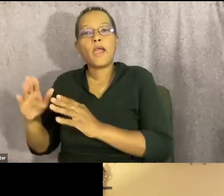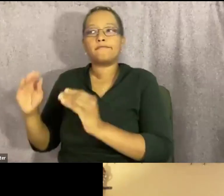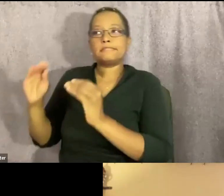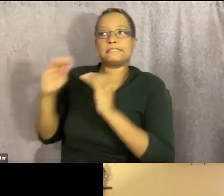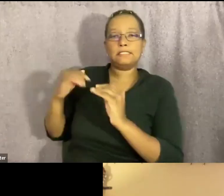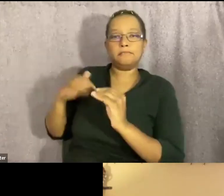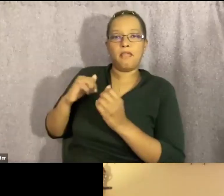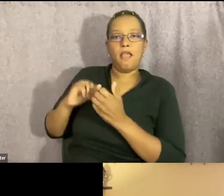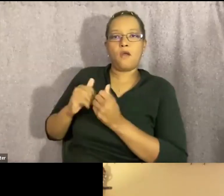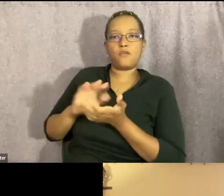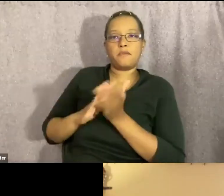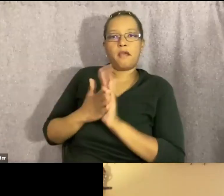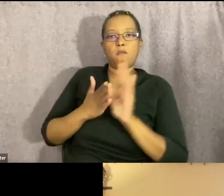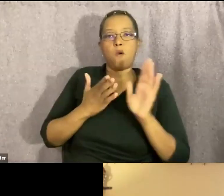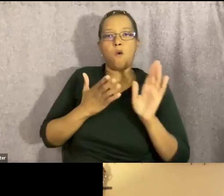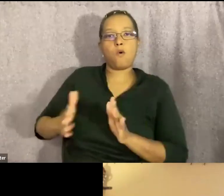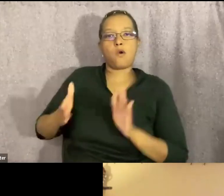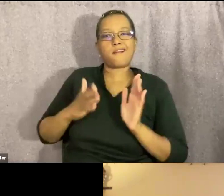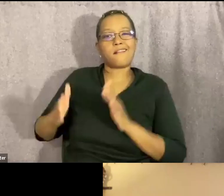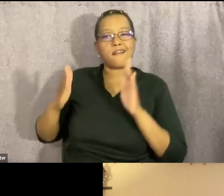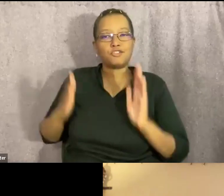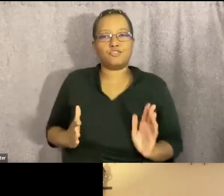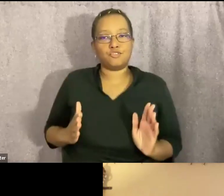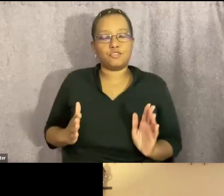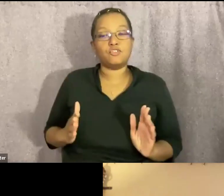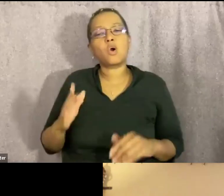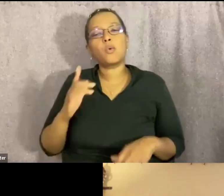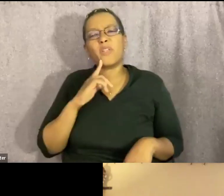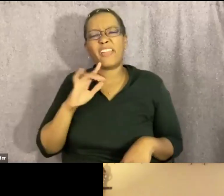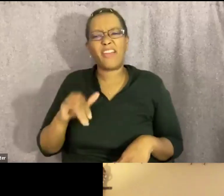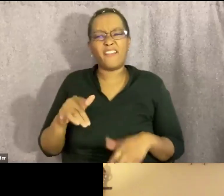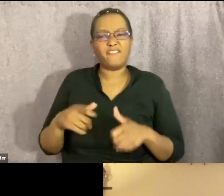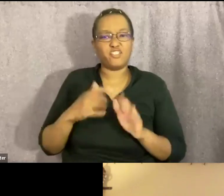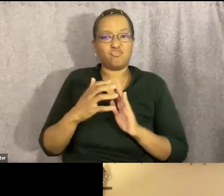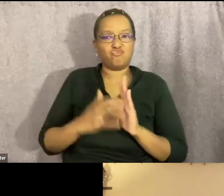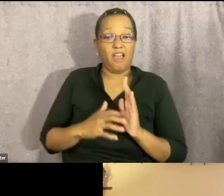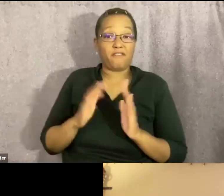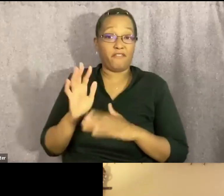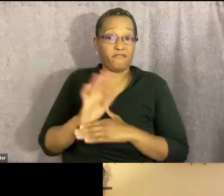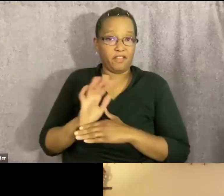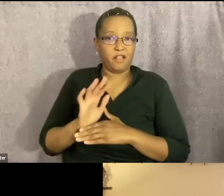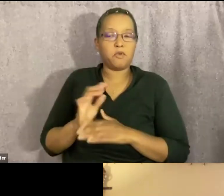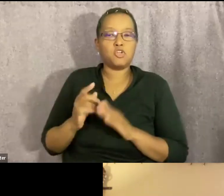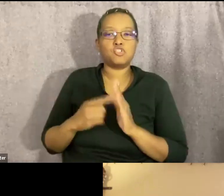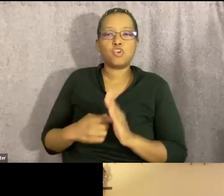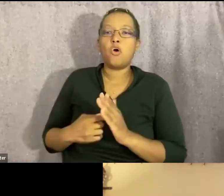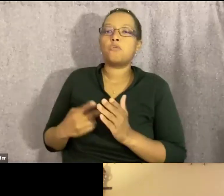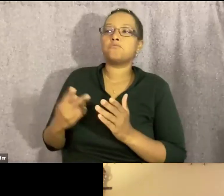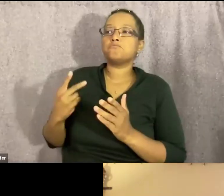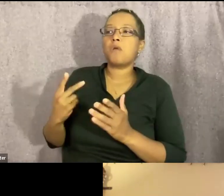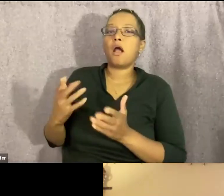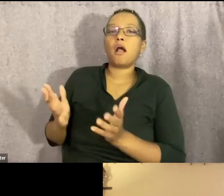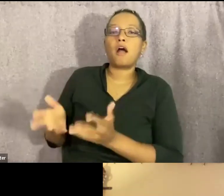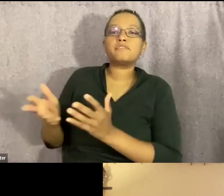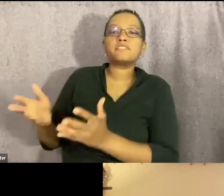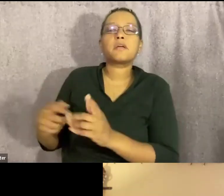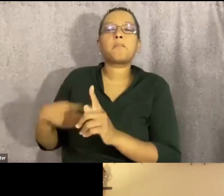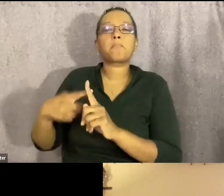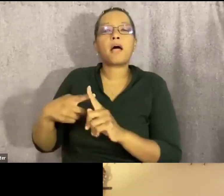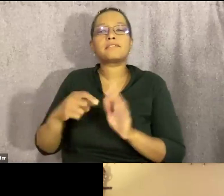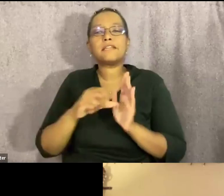the self and inviting reflections on broader collective experiences. Can you share